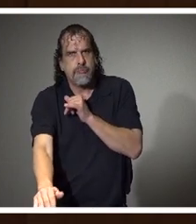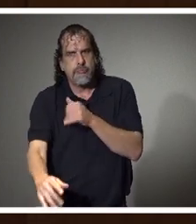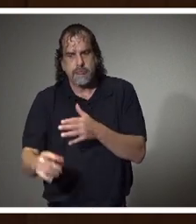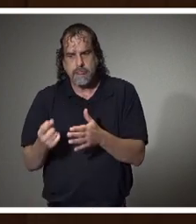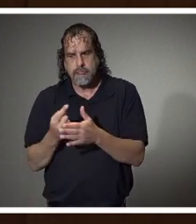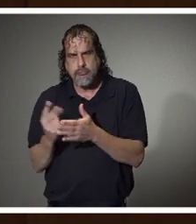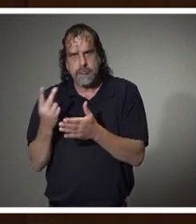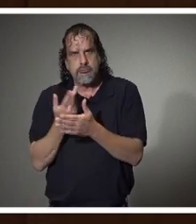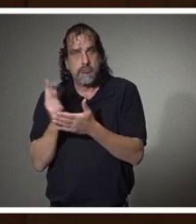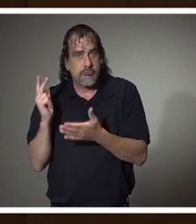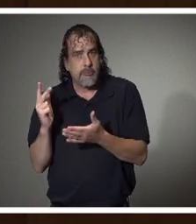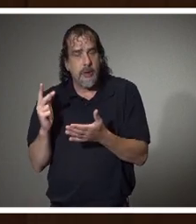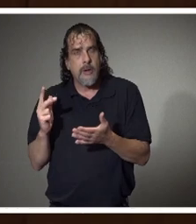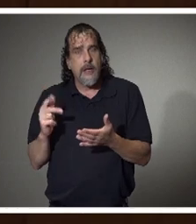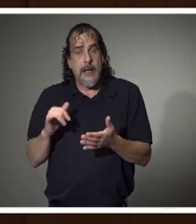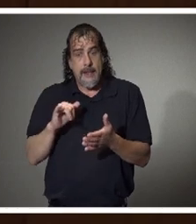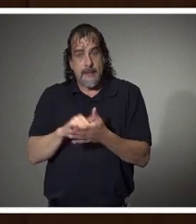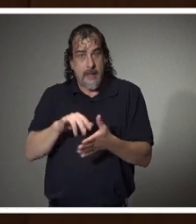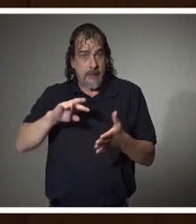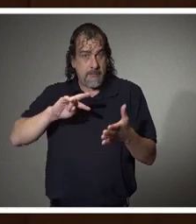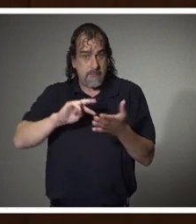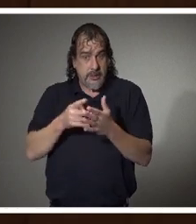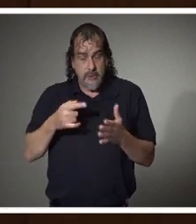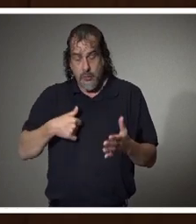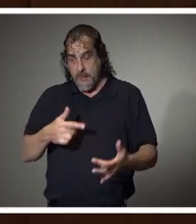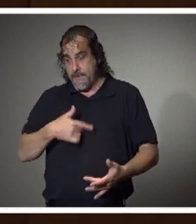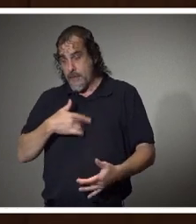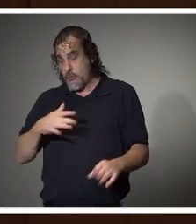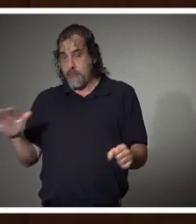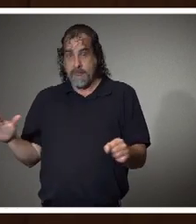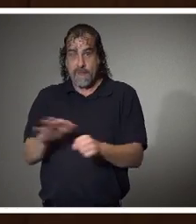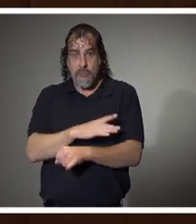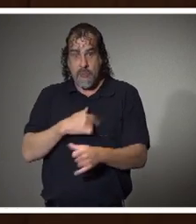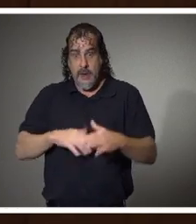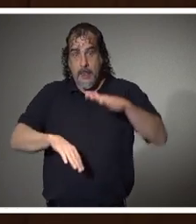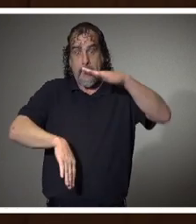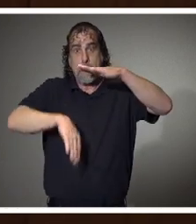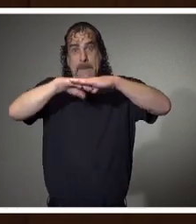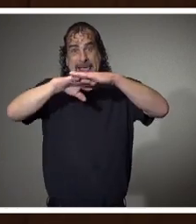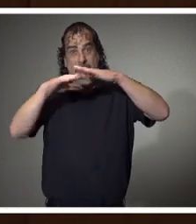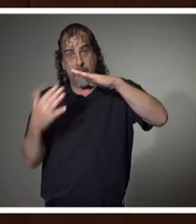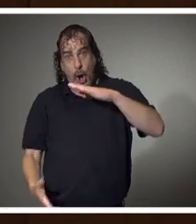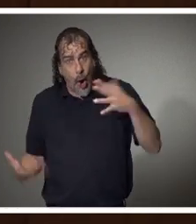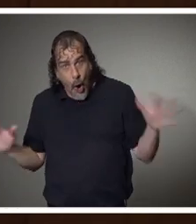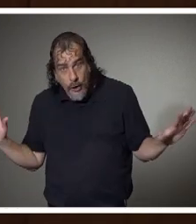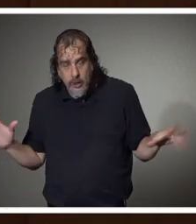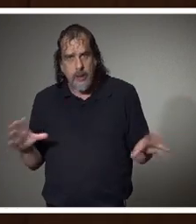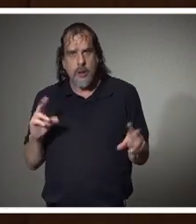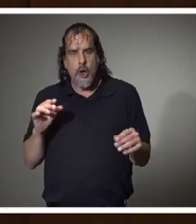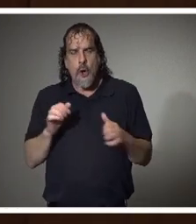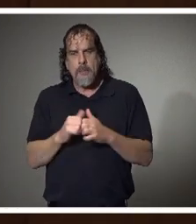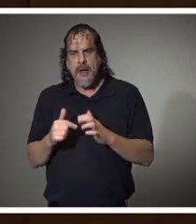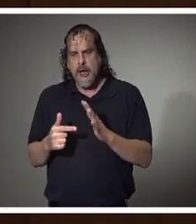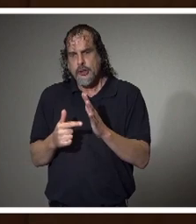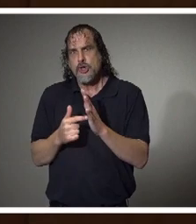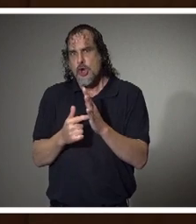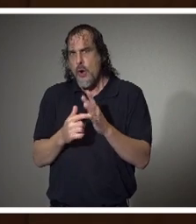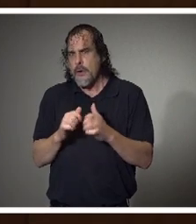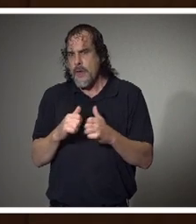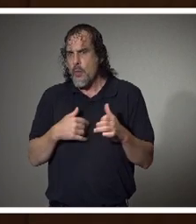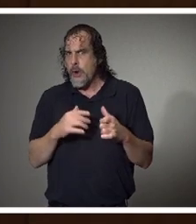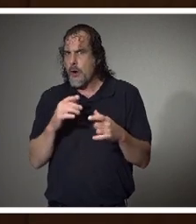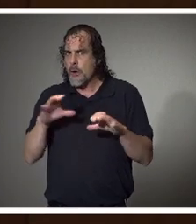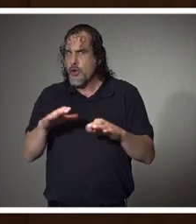weeks. That doesn't mean that we have absolute confidence that we've passed our peak, but these are very strong indicators that we're on the right